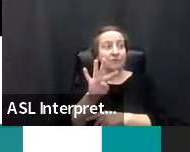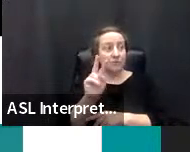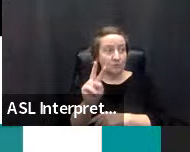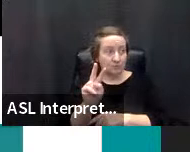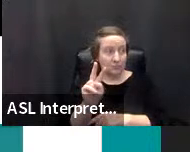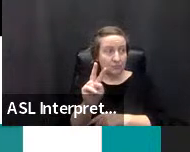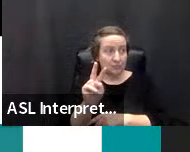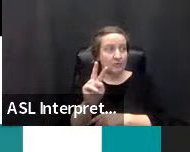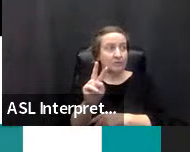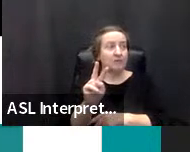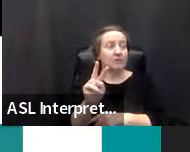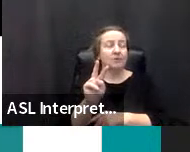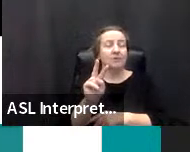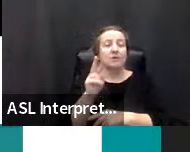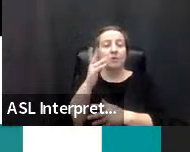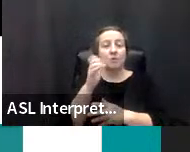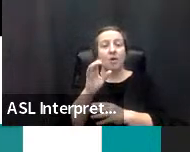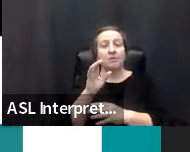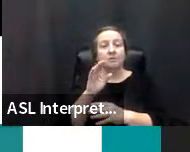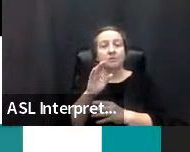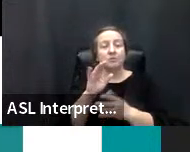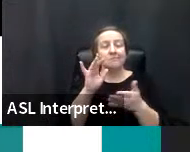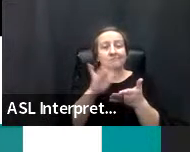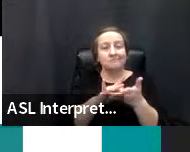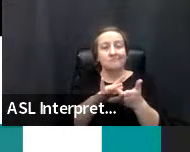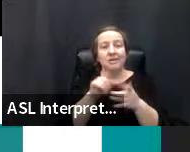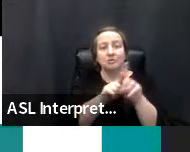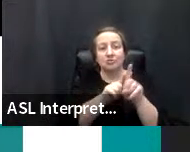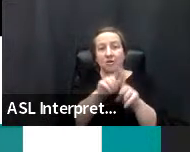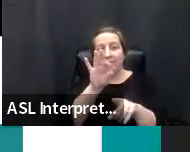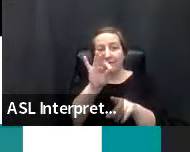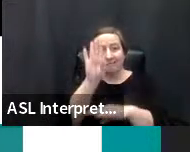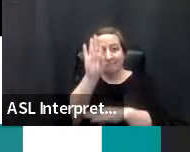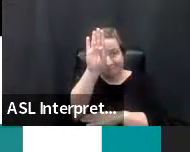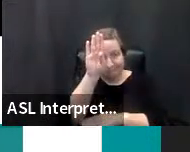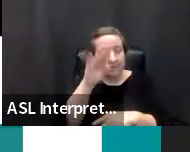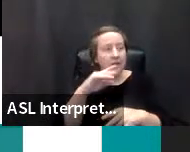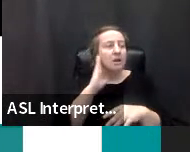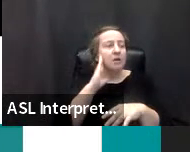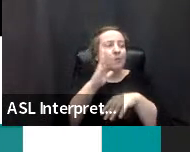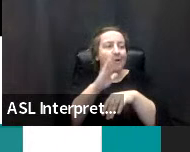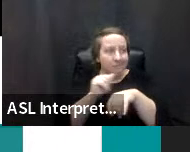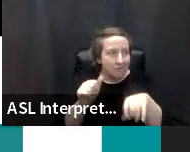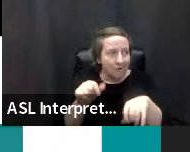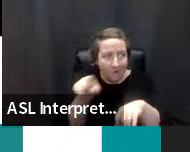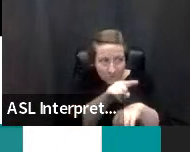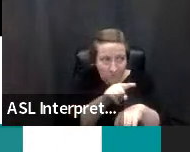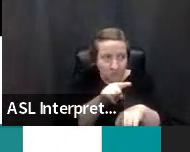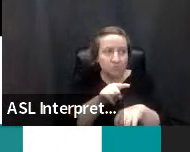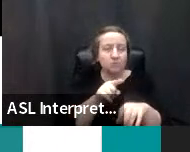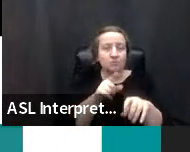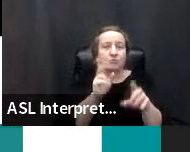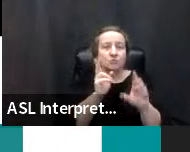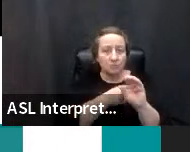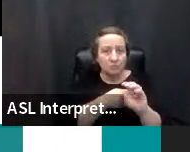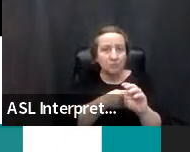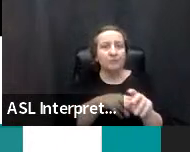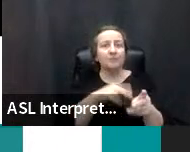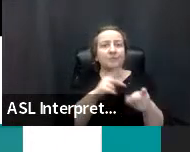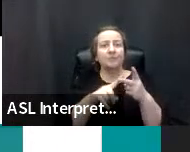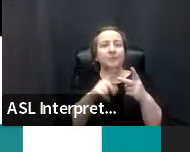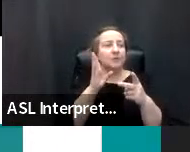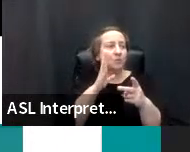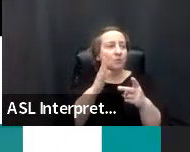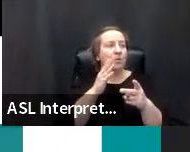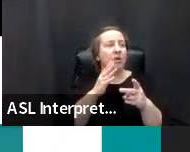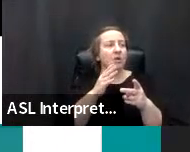674-942. You'll want to dial *9 to raise your hand. I'll call on you to participate. Then you'll